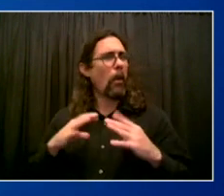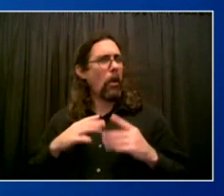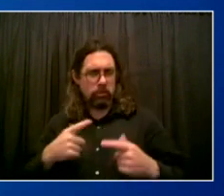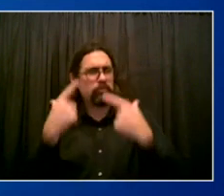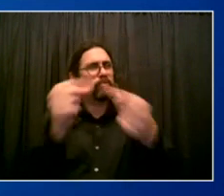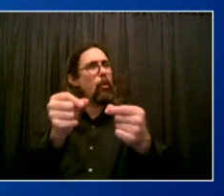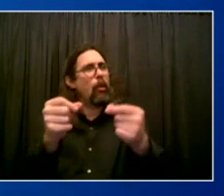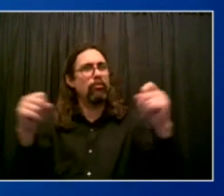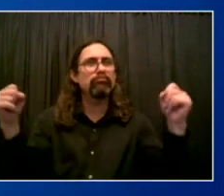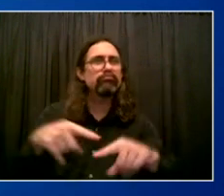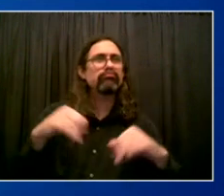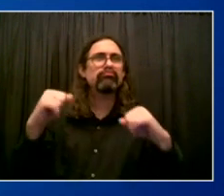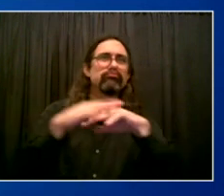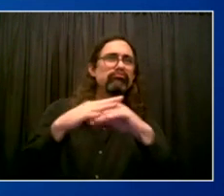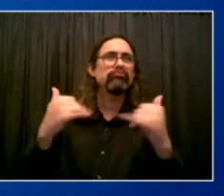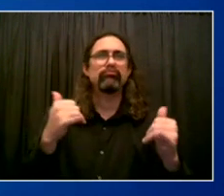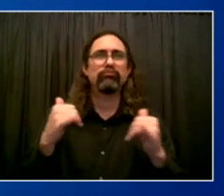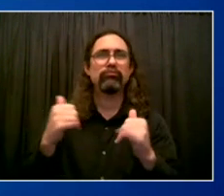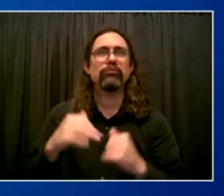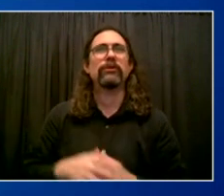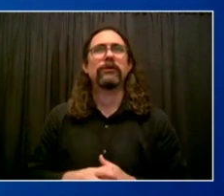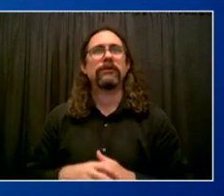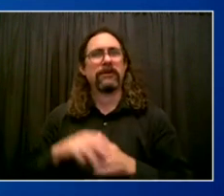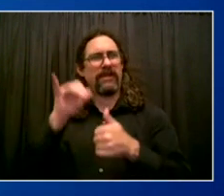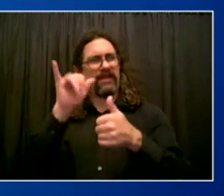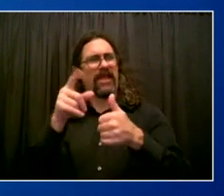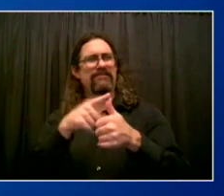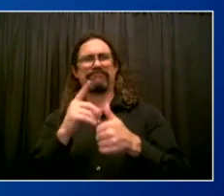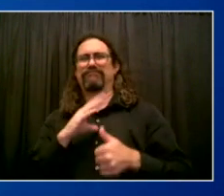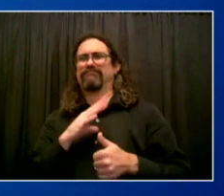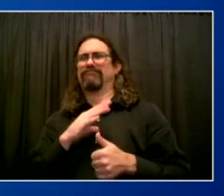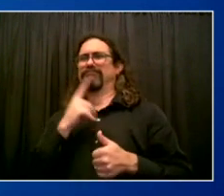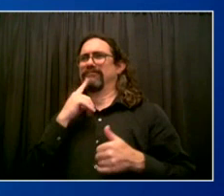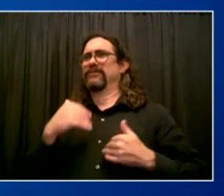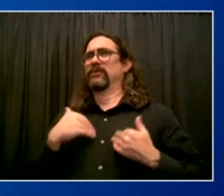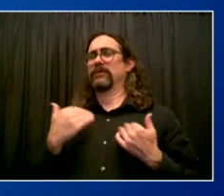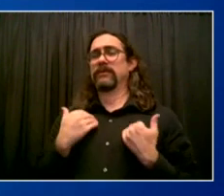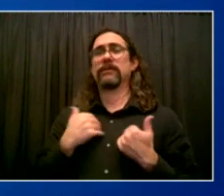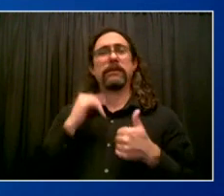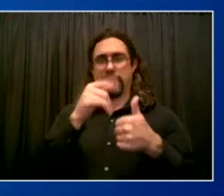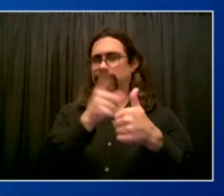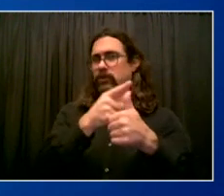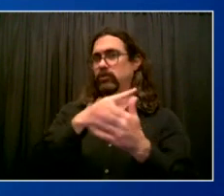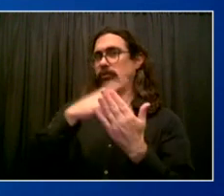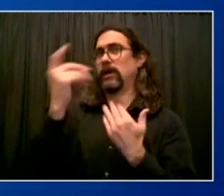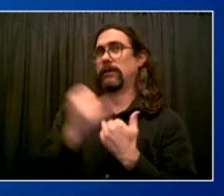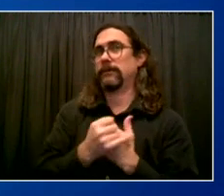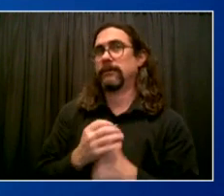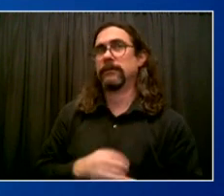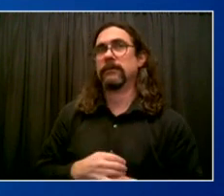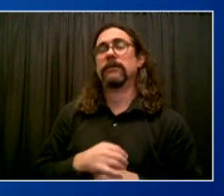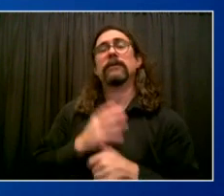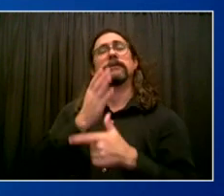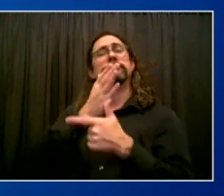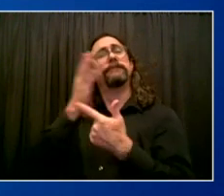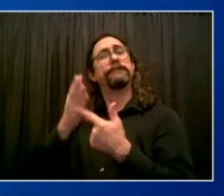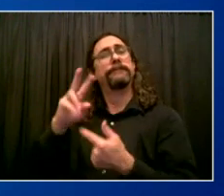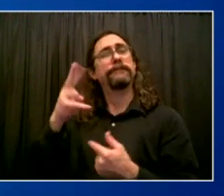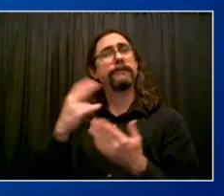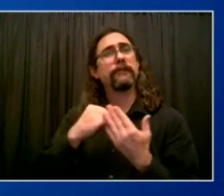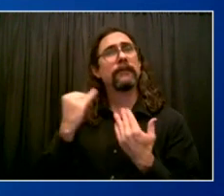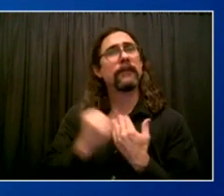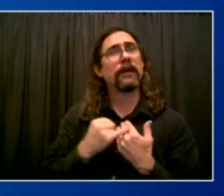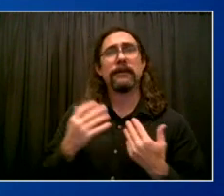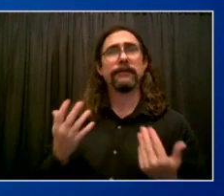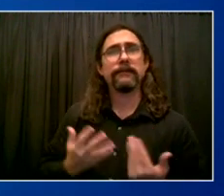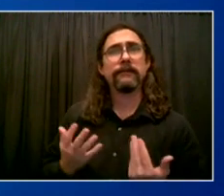really began many years ago, and starting with the tremendous leadership of Manhattan Borough President Gail Brewer, but it was